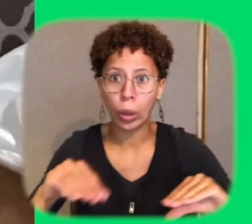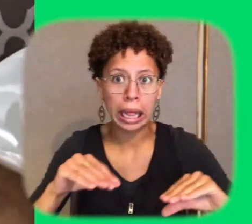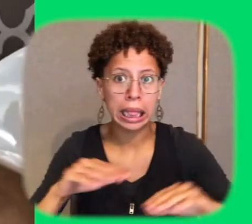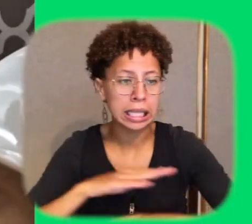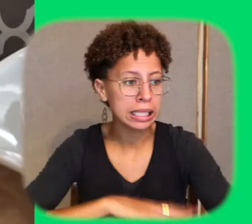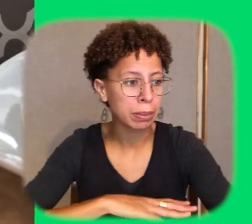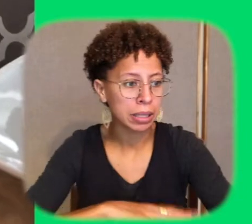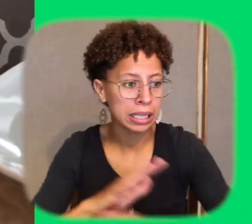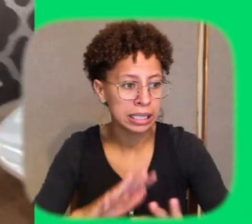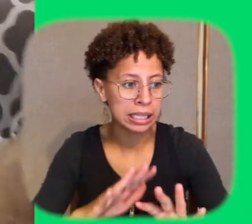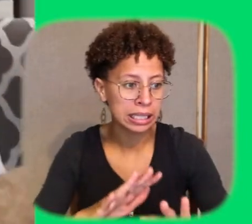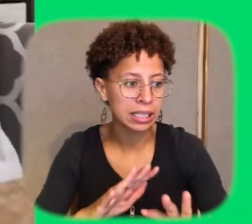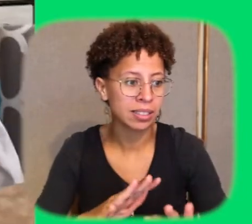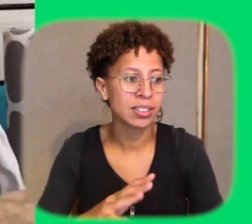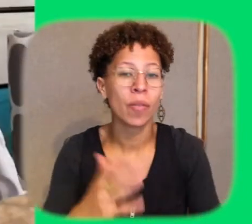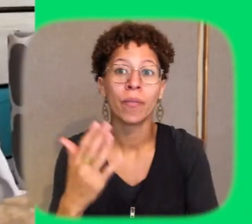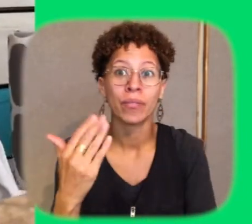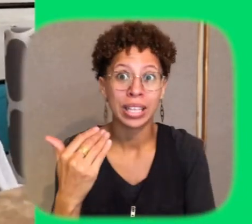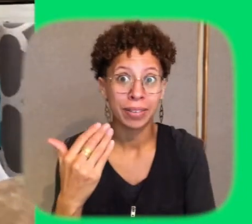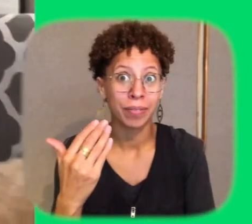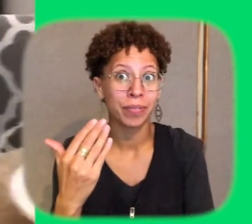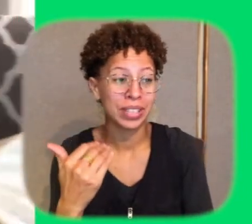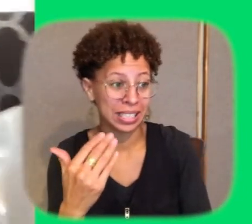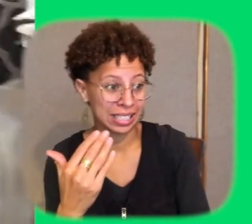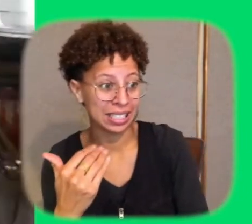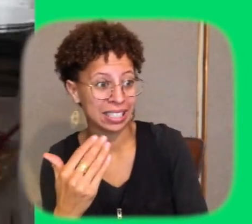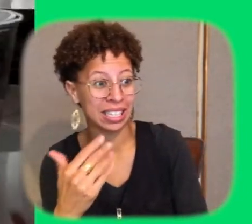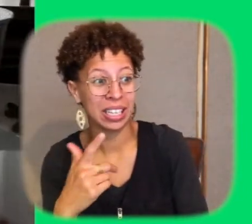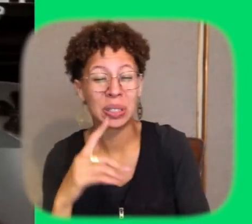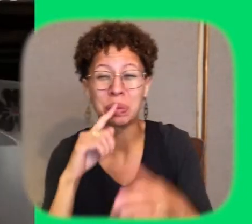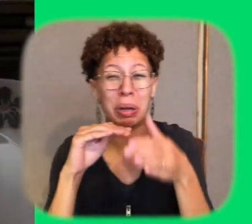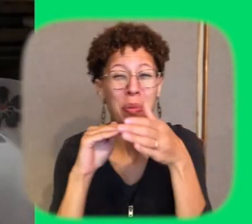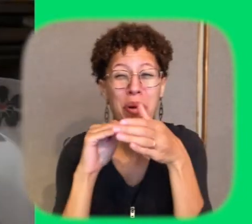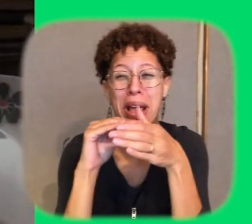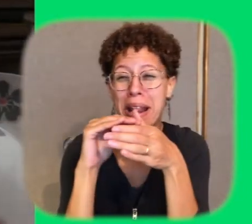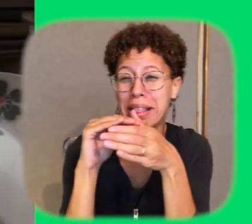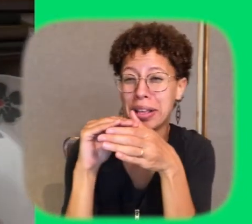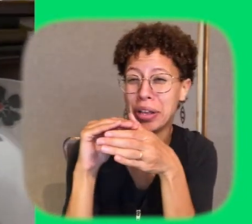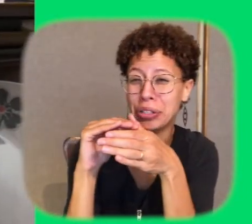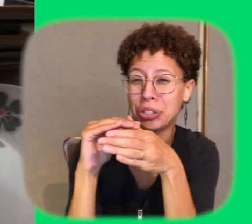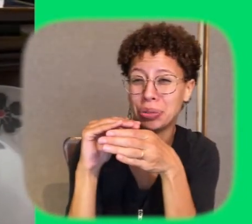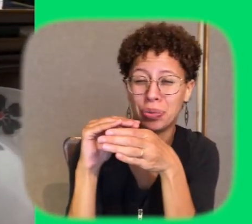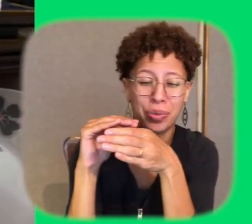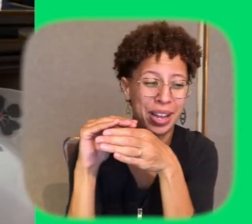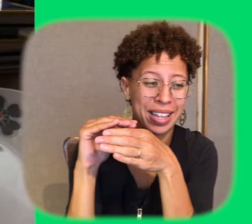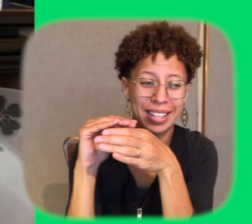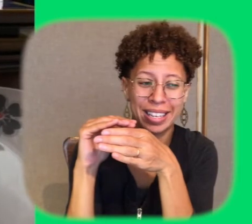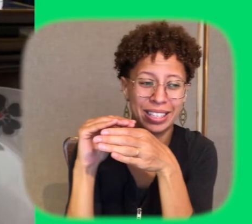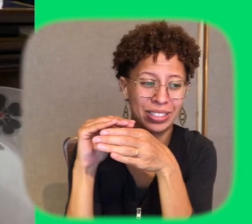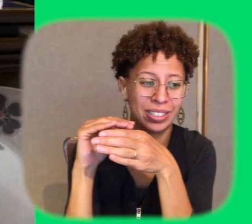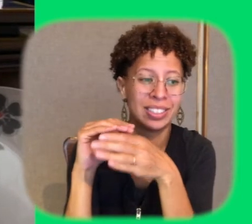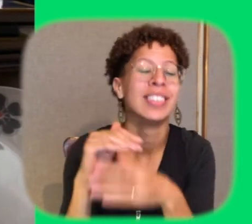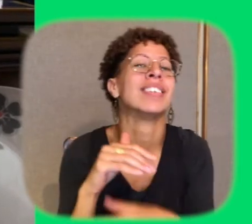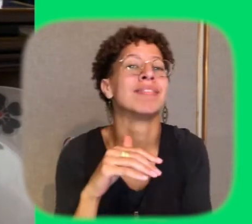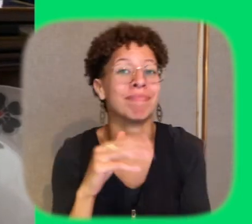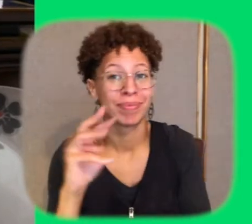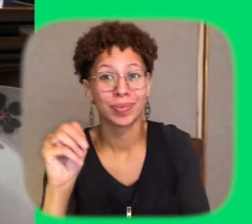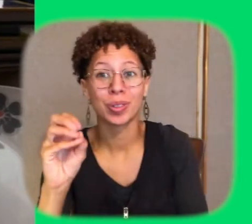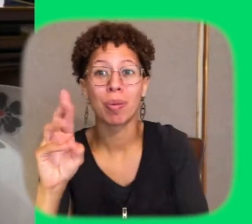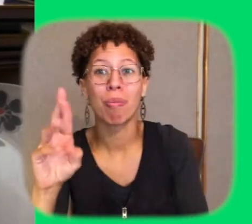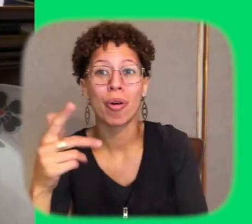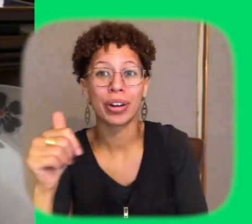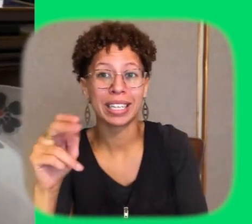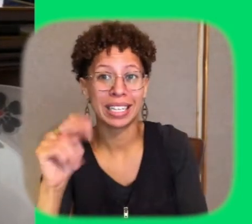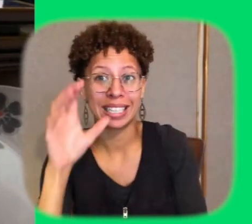15. And what's happening? It's right at the edge. It's already right at the edge. Okay. So Morgan guessed 13 and Owen predicted